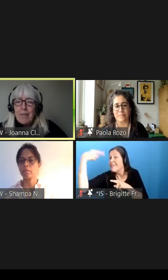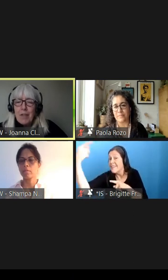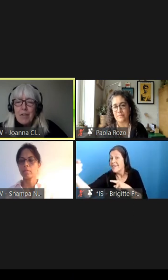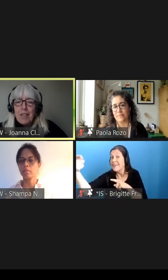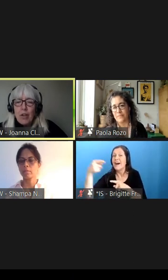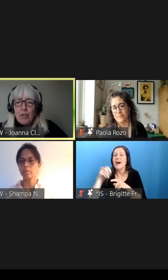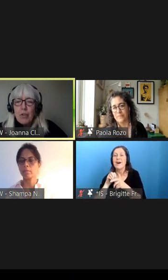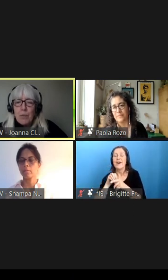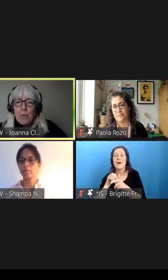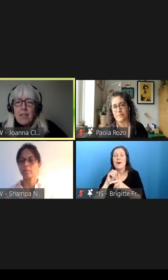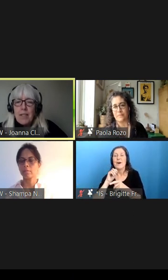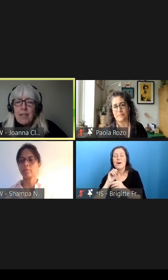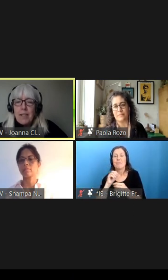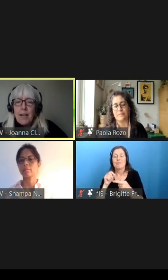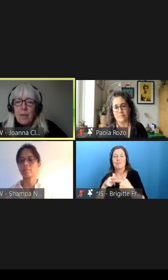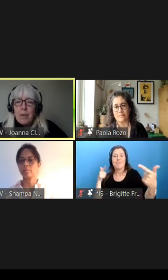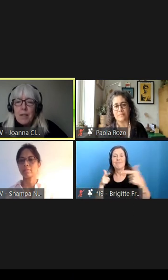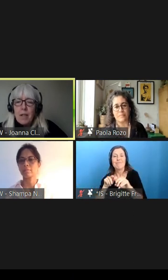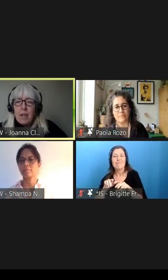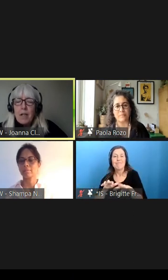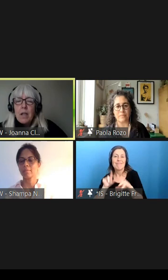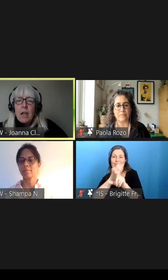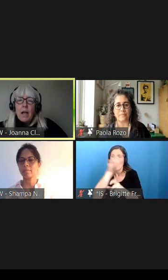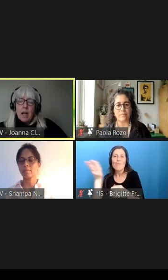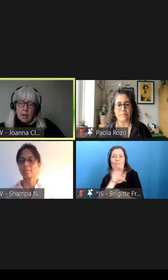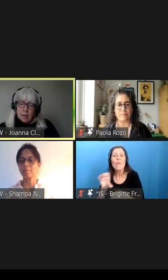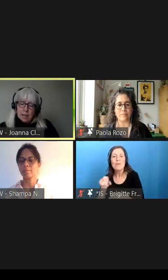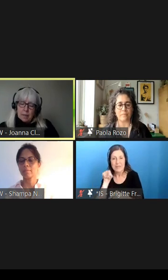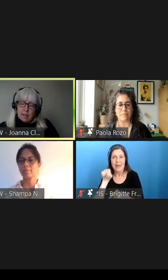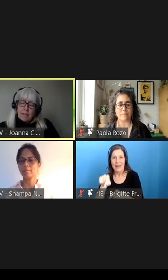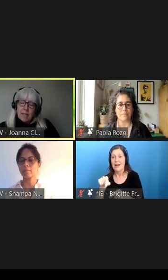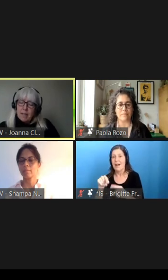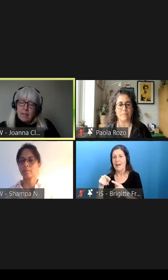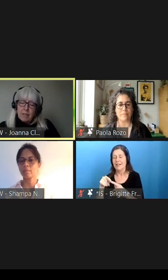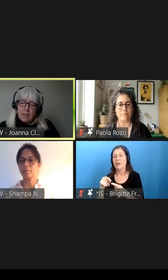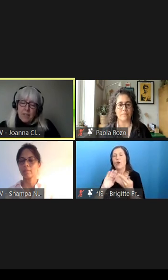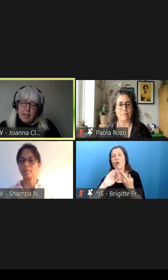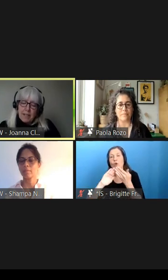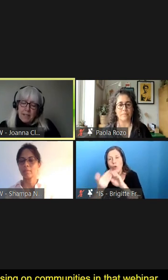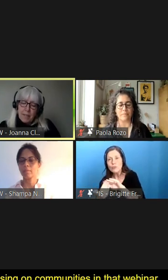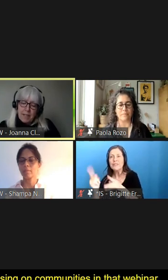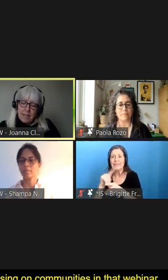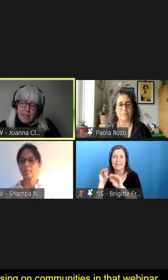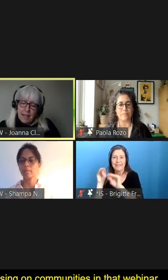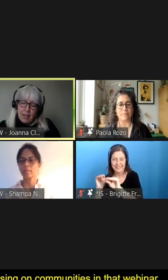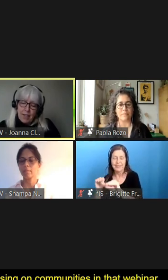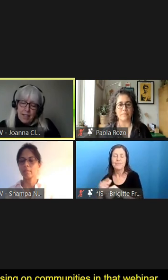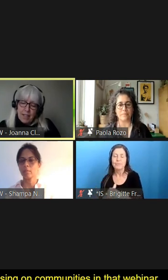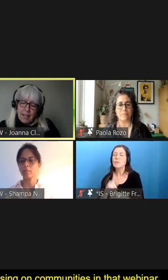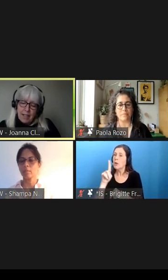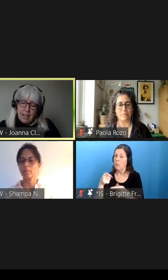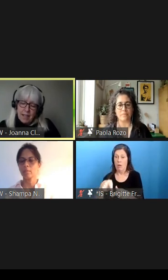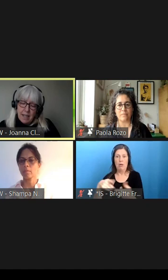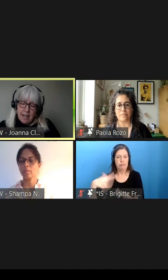be focusing on communities in that webinar. But I think, nevertheless, there's plenty to say on